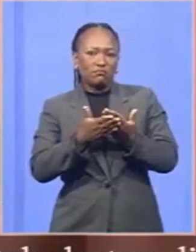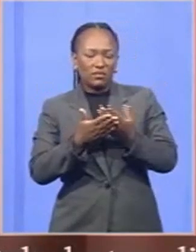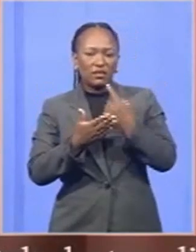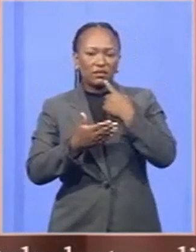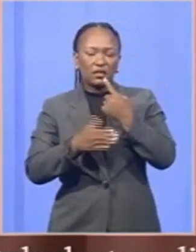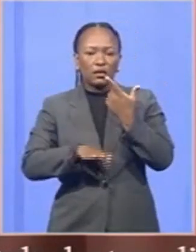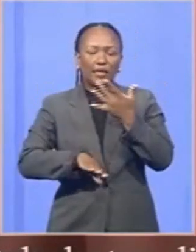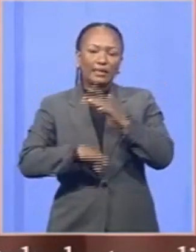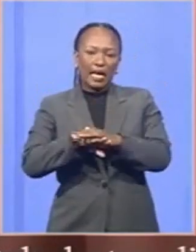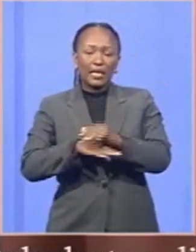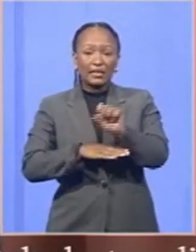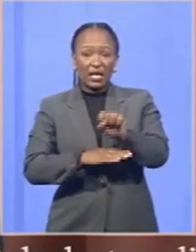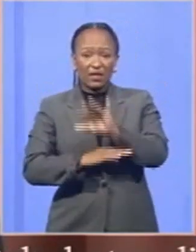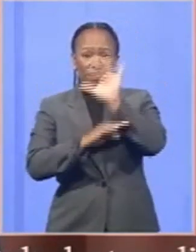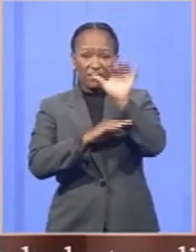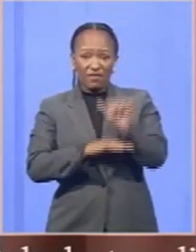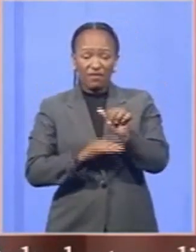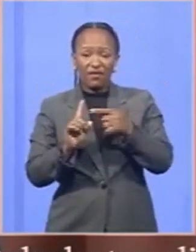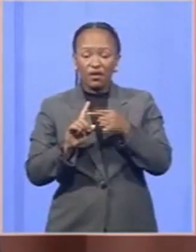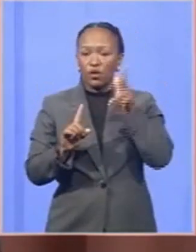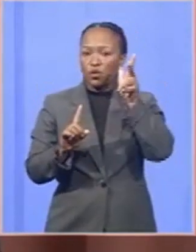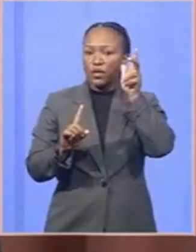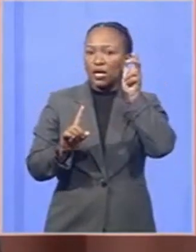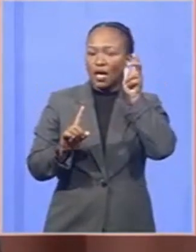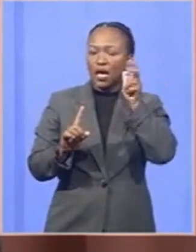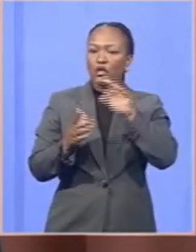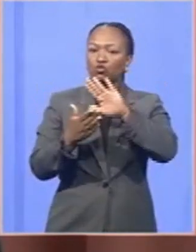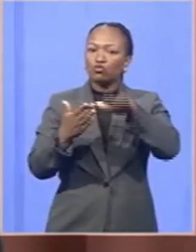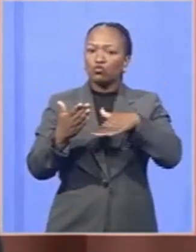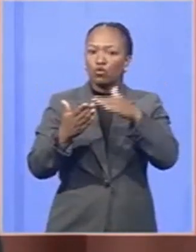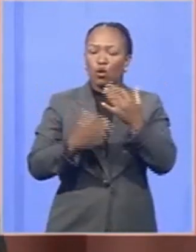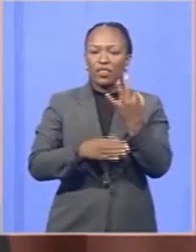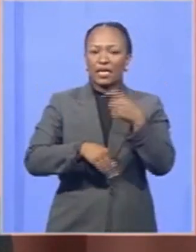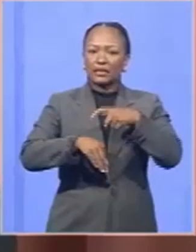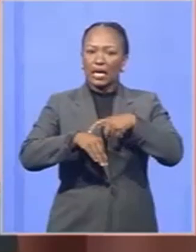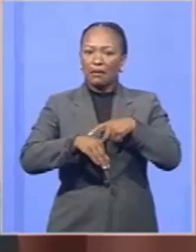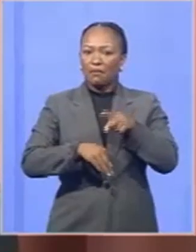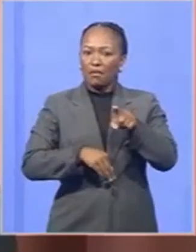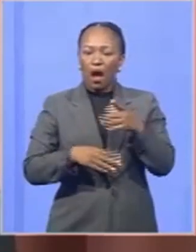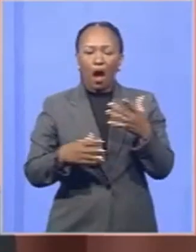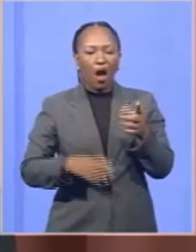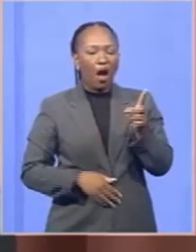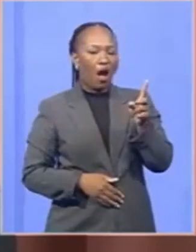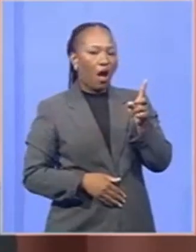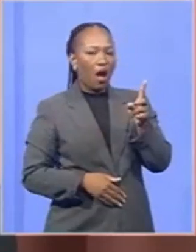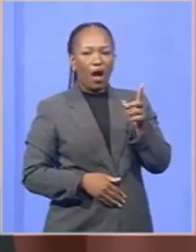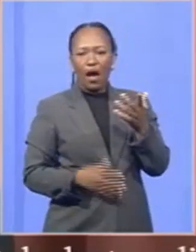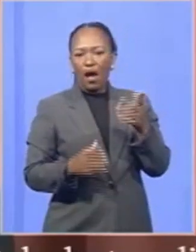South Africa, when you can hear the same song 3 times. Or I'm so Dimanu child, Dimanu